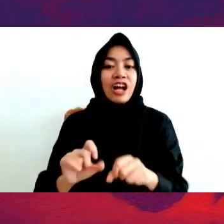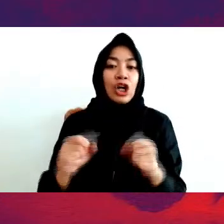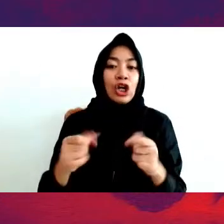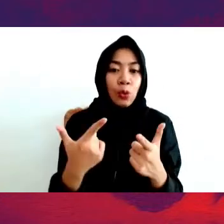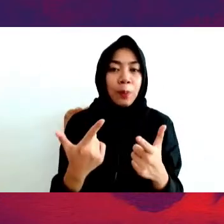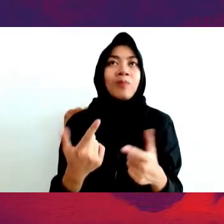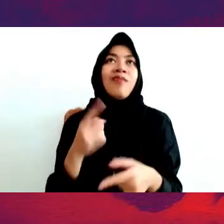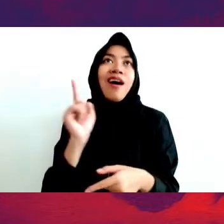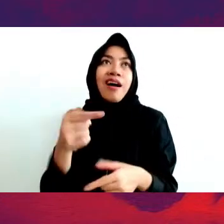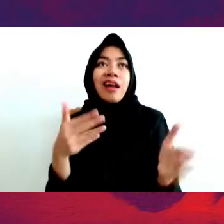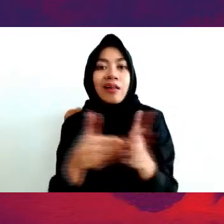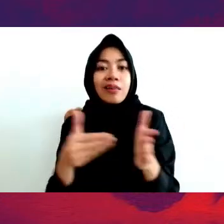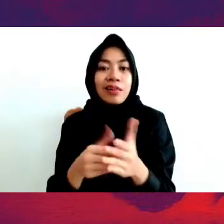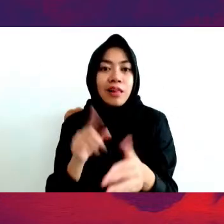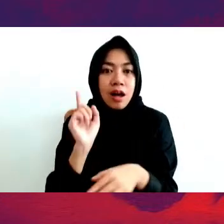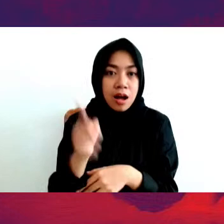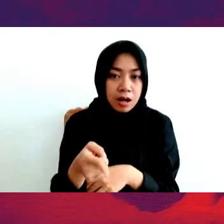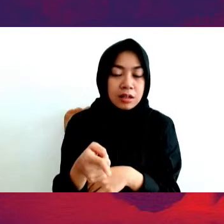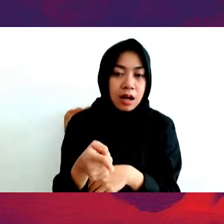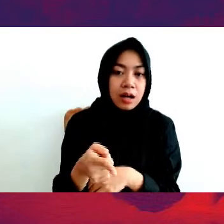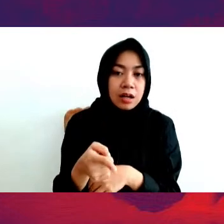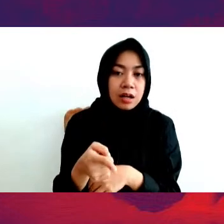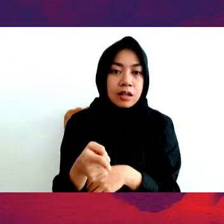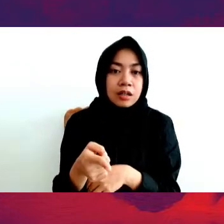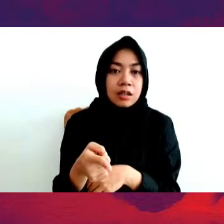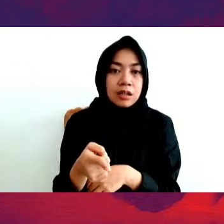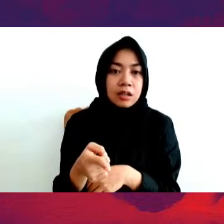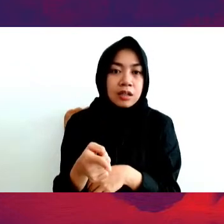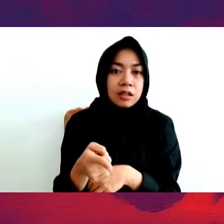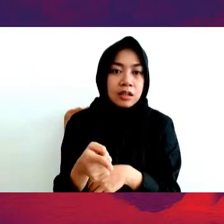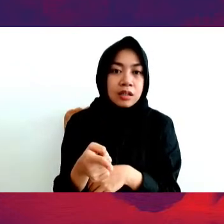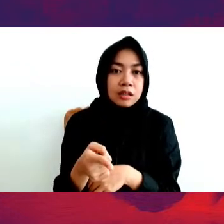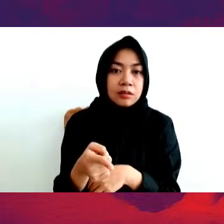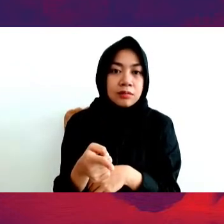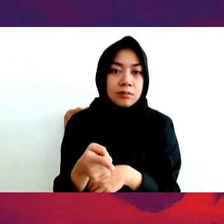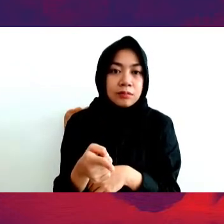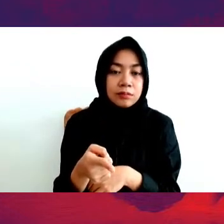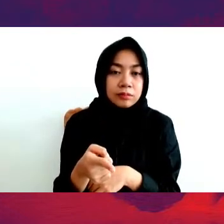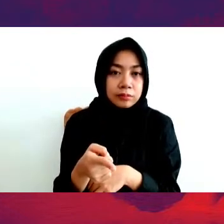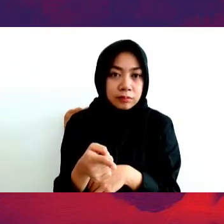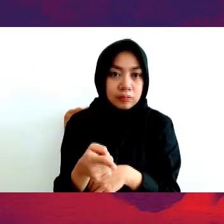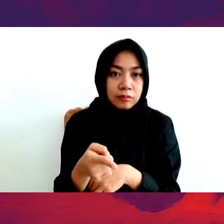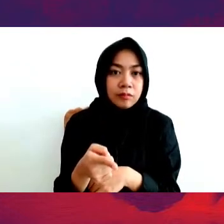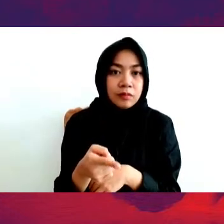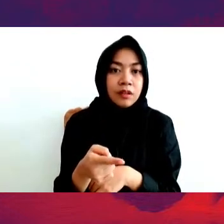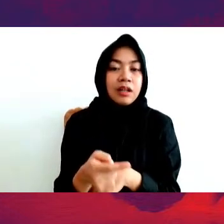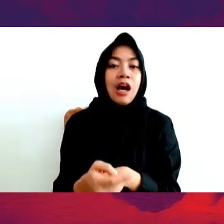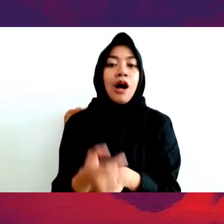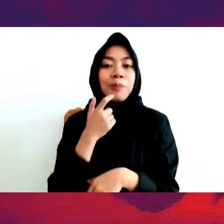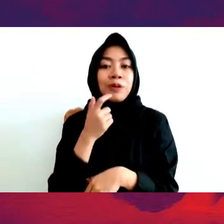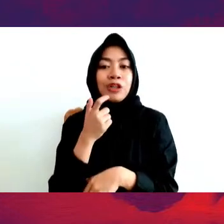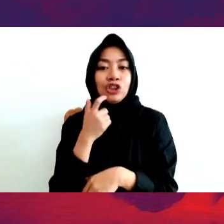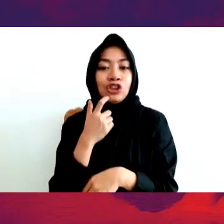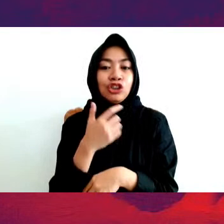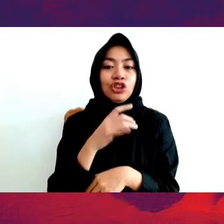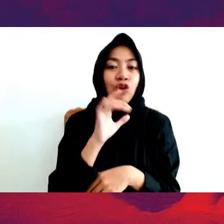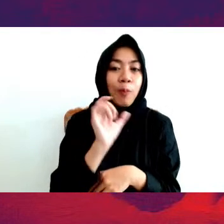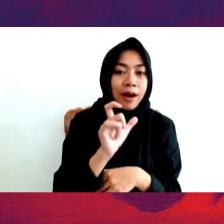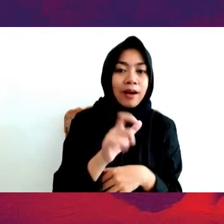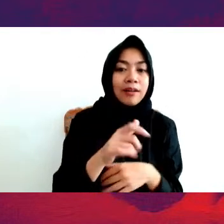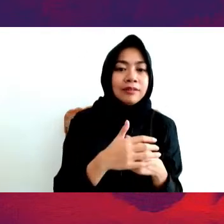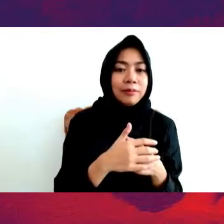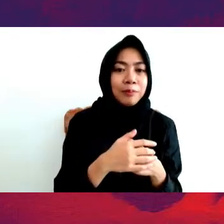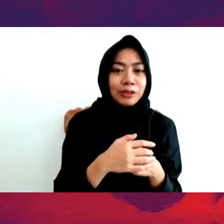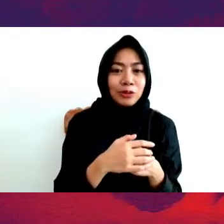indicators, which each receives 1/18 of the indicator weight. And so when you plus 1/6 plus 1/6